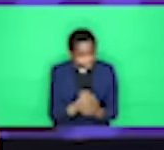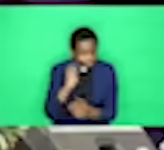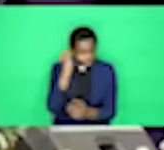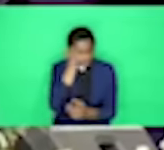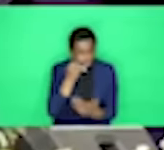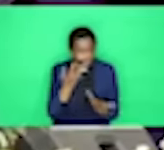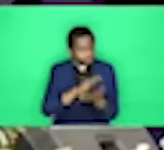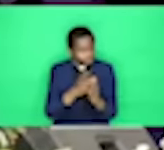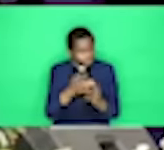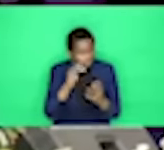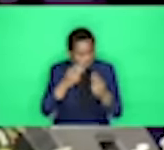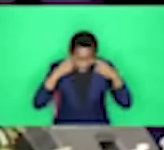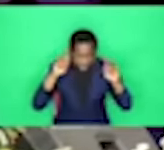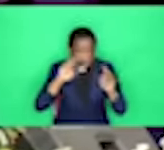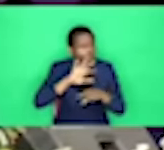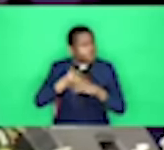Now,